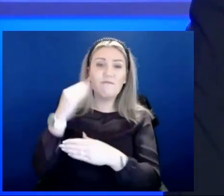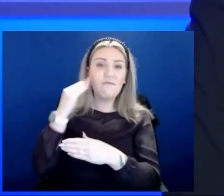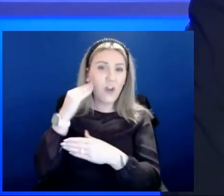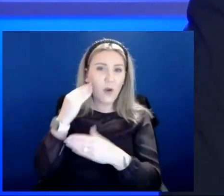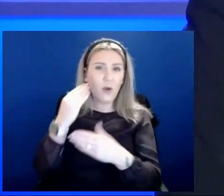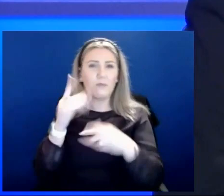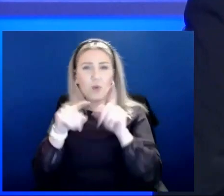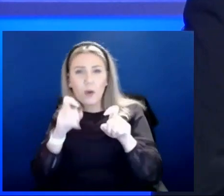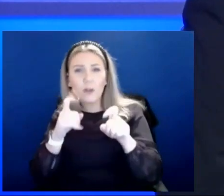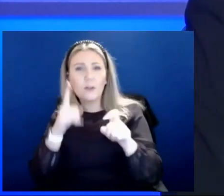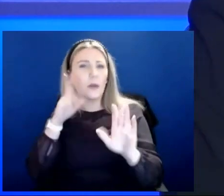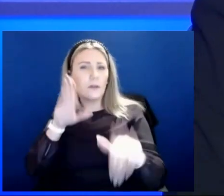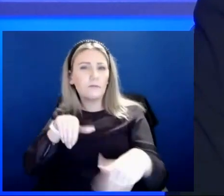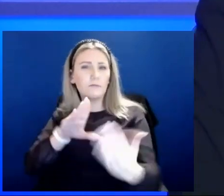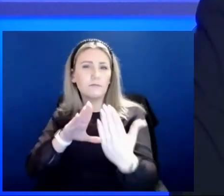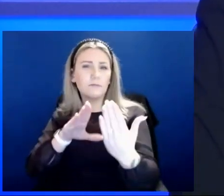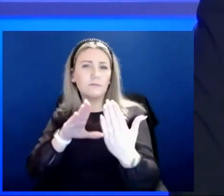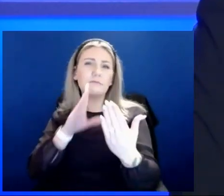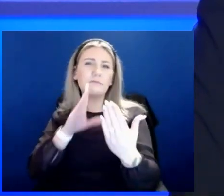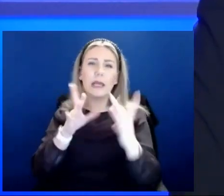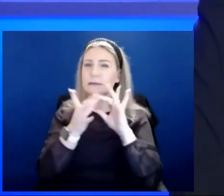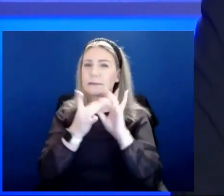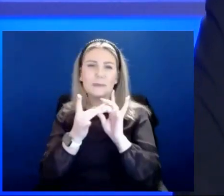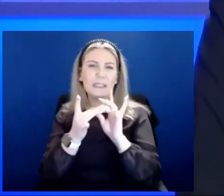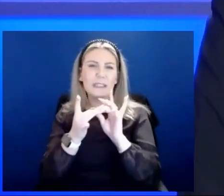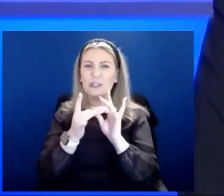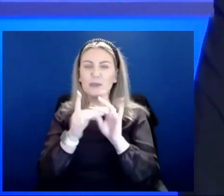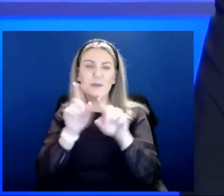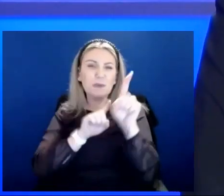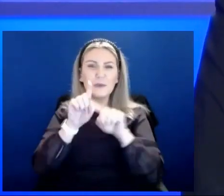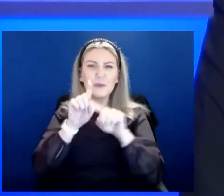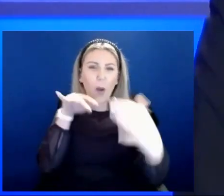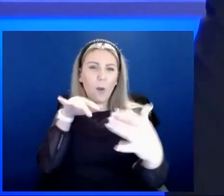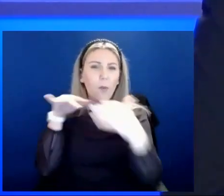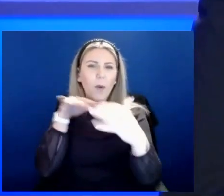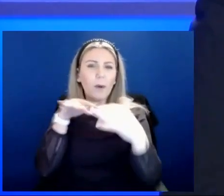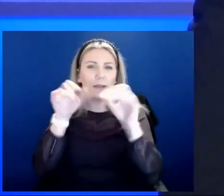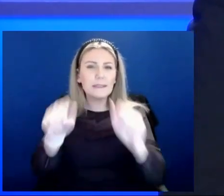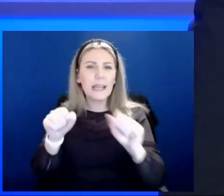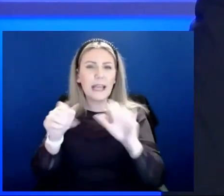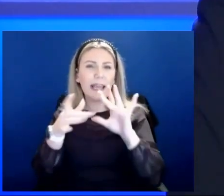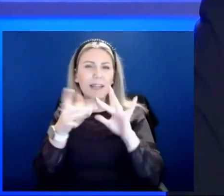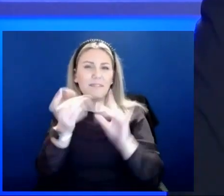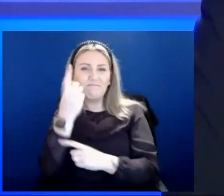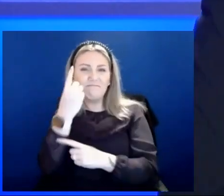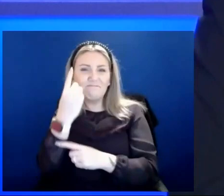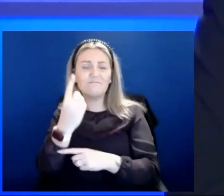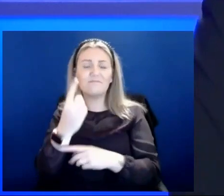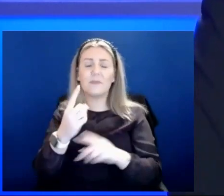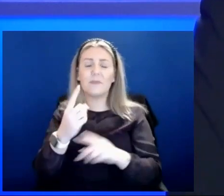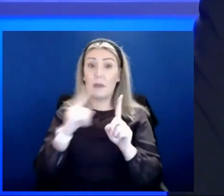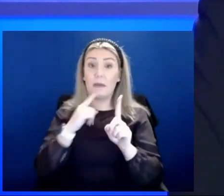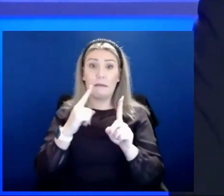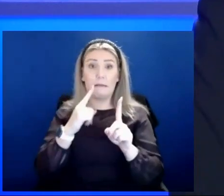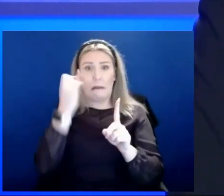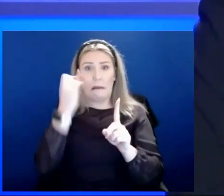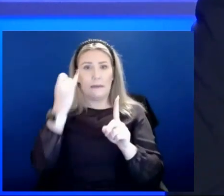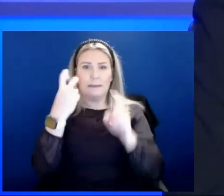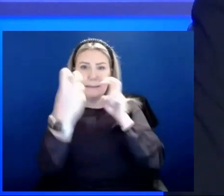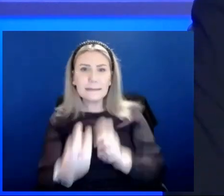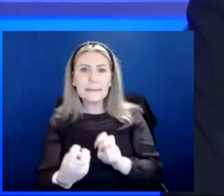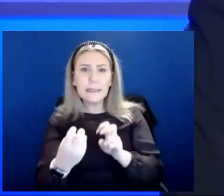in terms of Star Wars, something they can relate to. But the idea here that we're going to actually say, hey, sit down. We'd like to talk to you